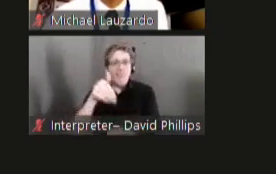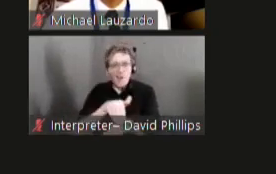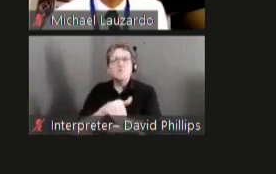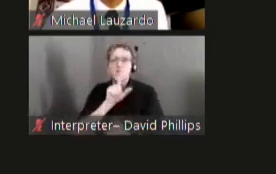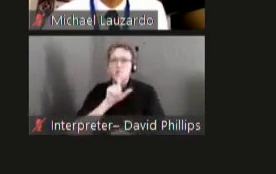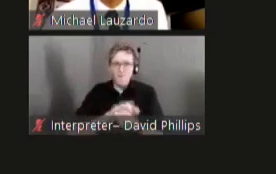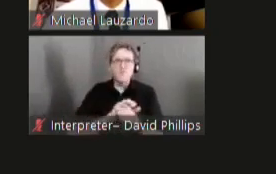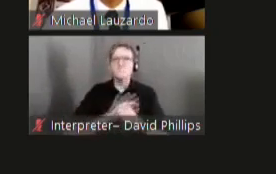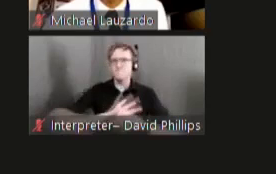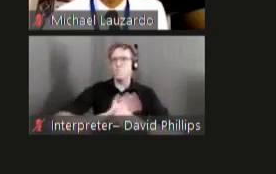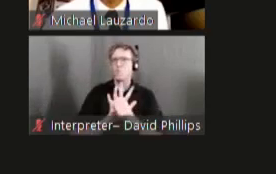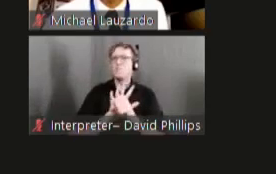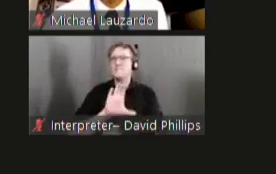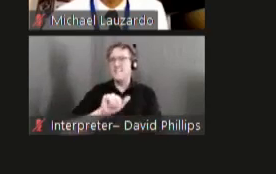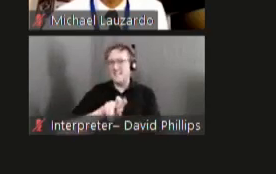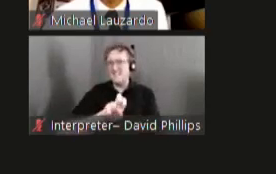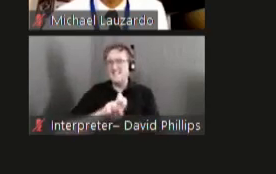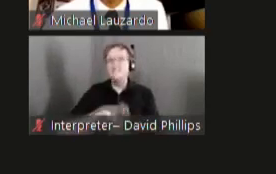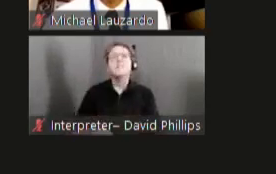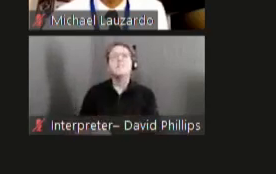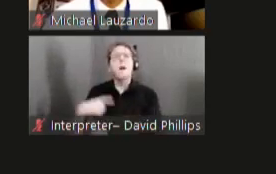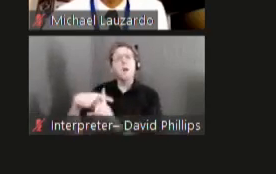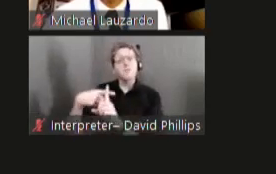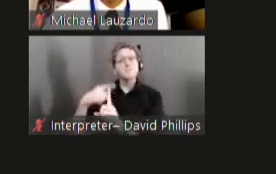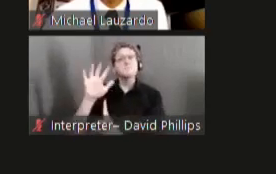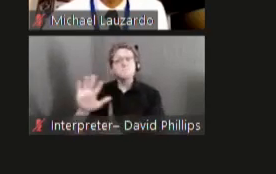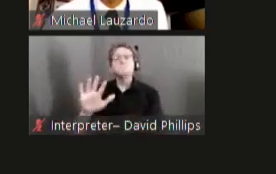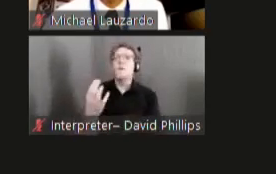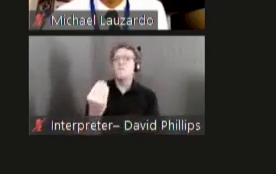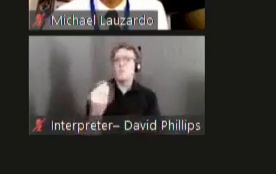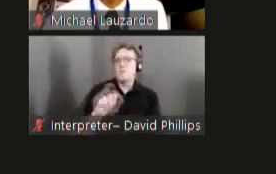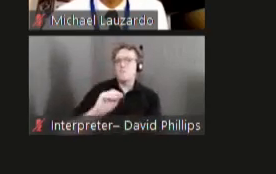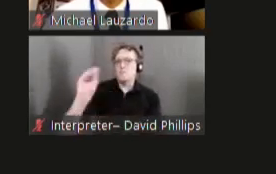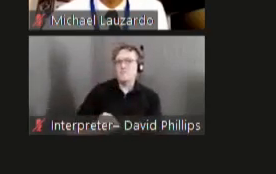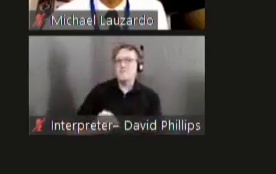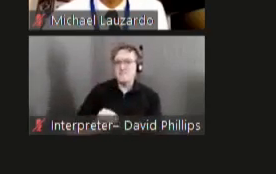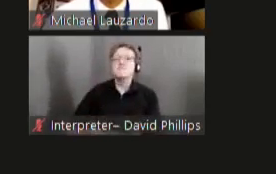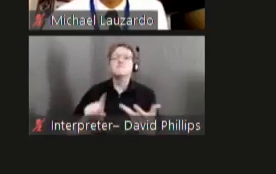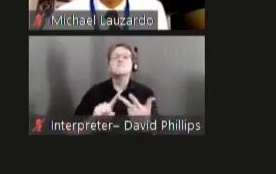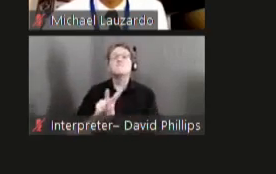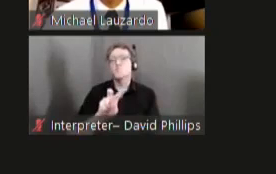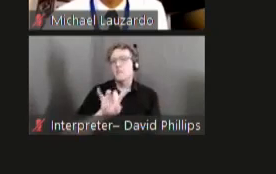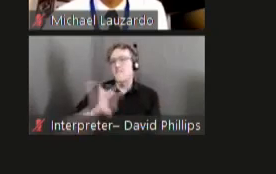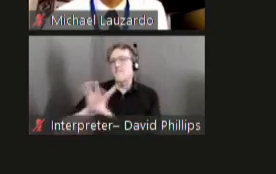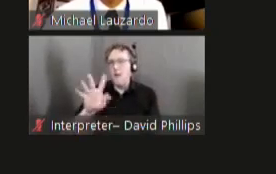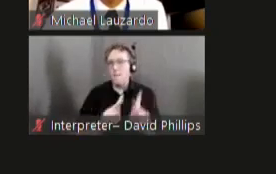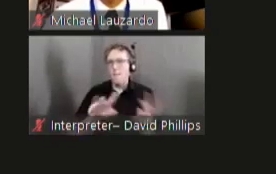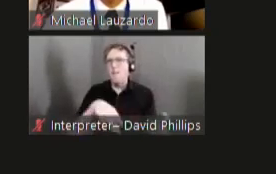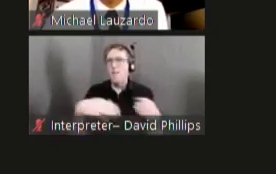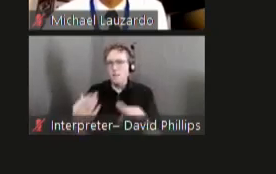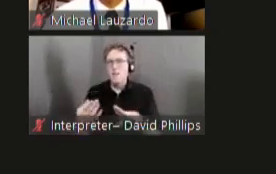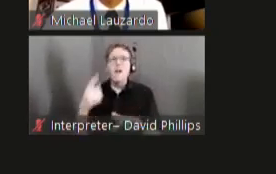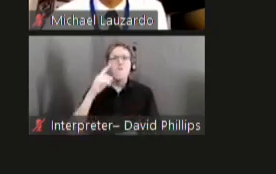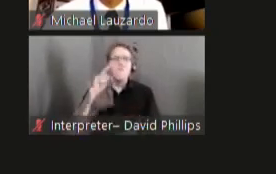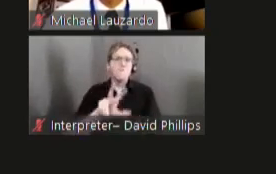all cases over test is about 14%. And we have about 285 deaths confirmed for Florida residents. I say